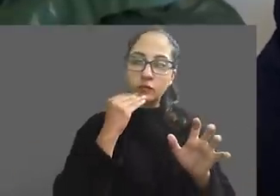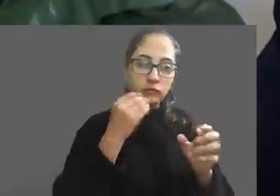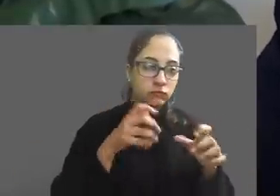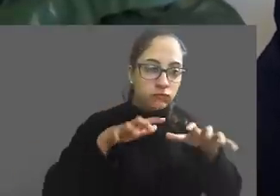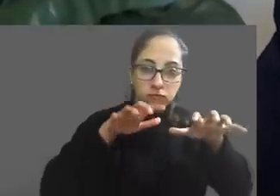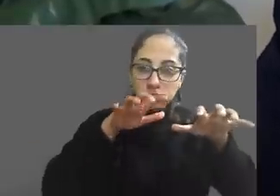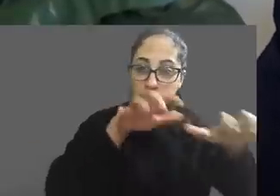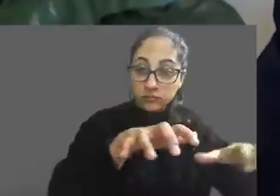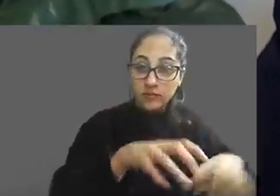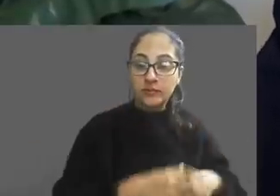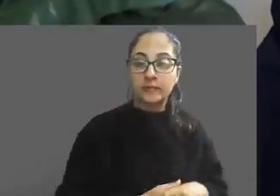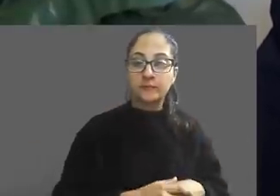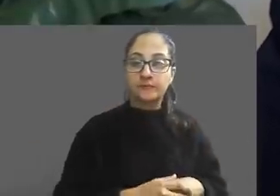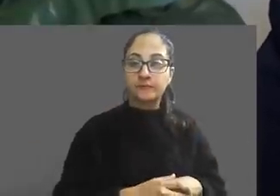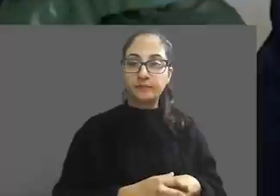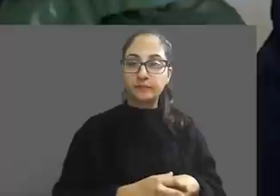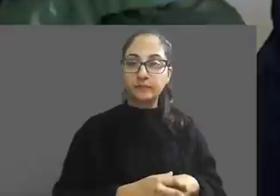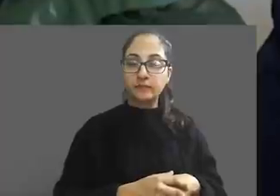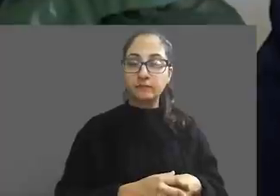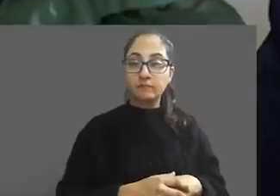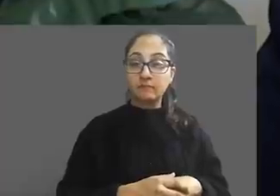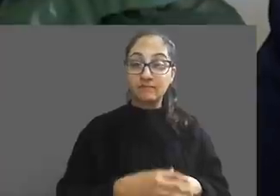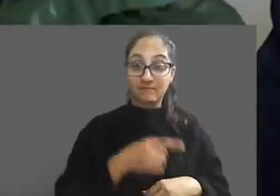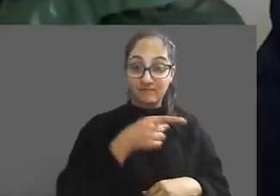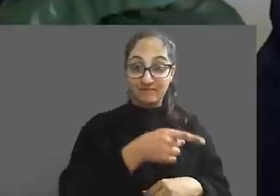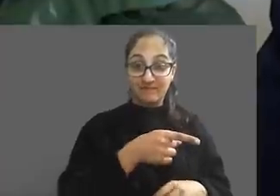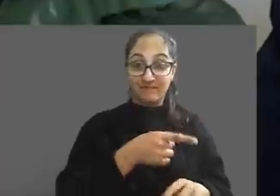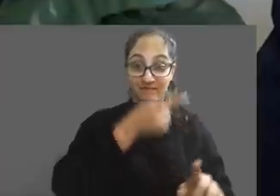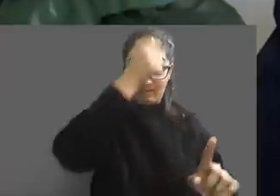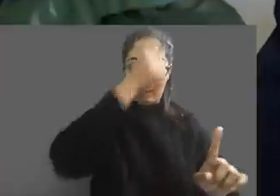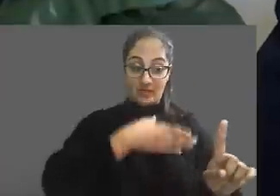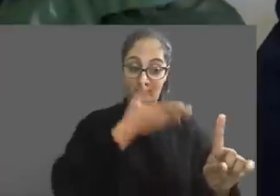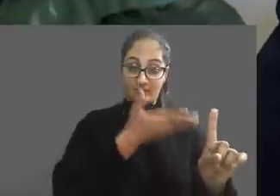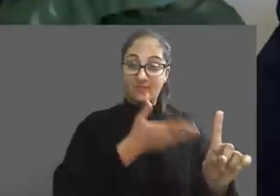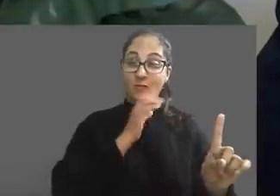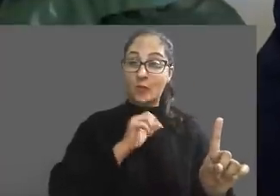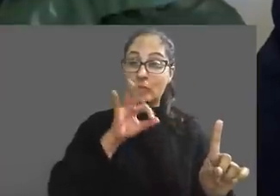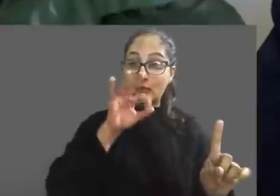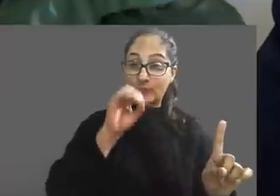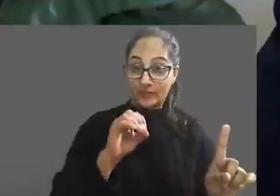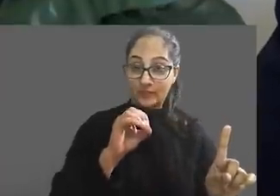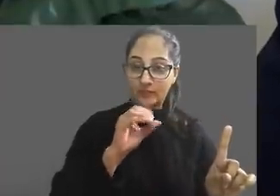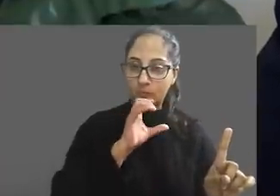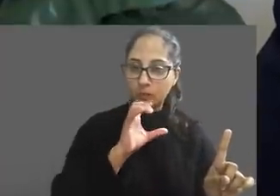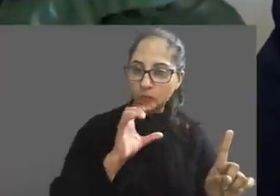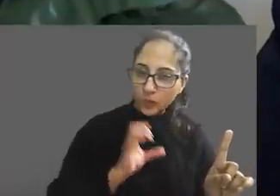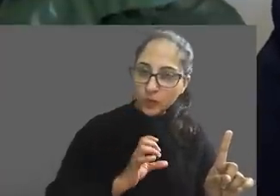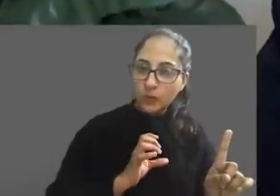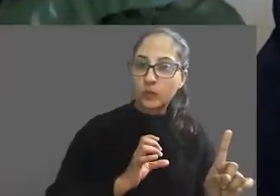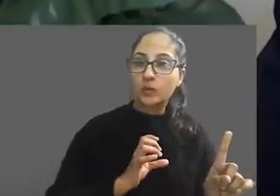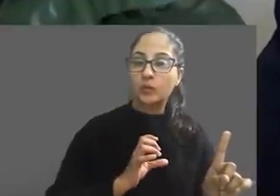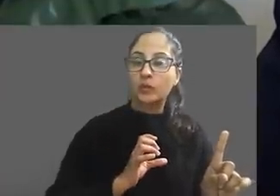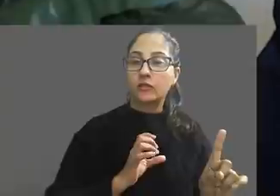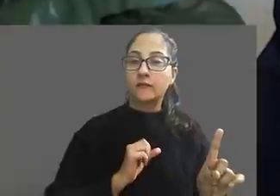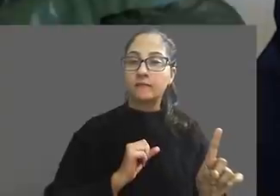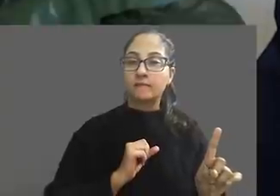old. He was so old and frail that he had to be carried into the Sultan's